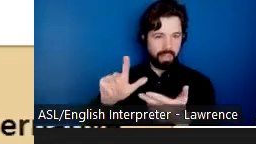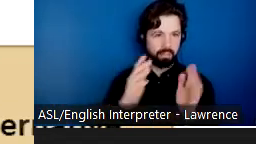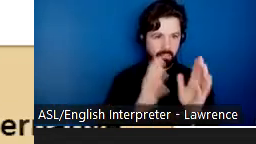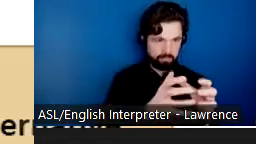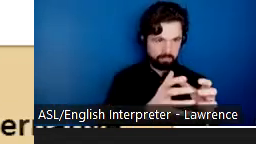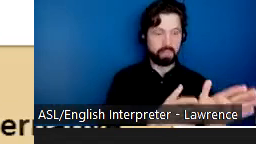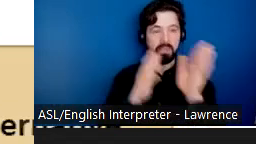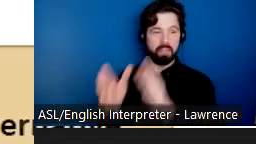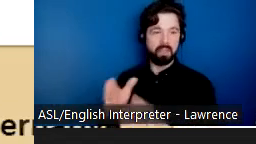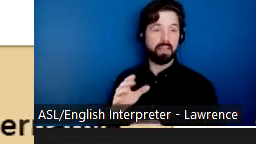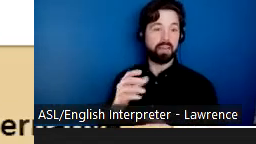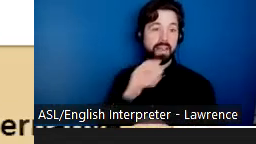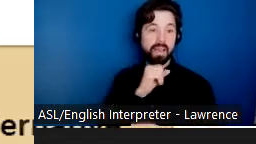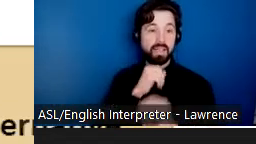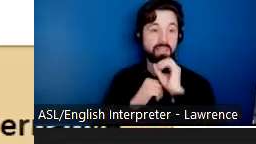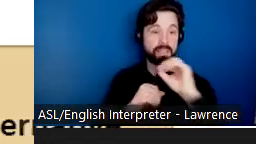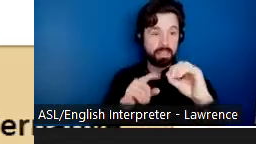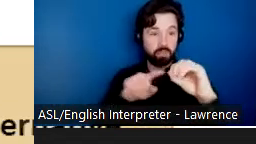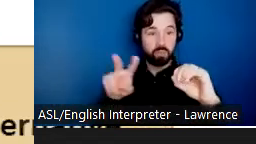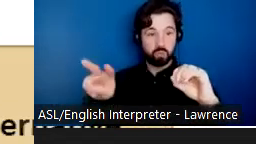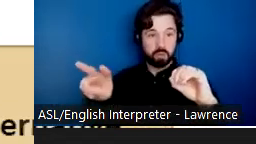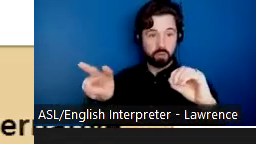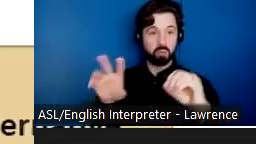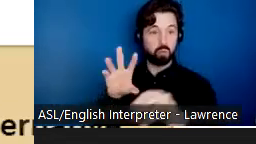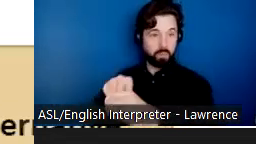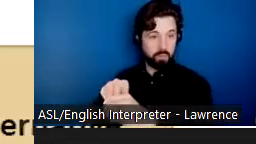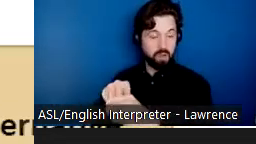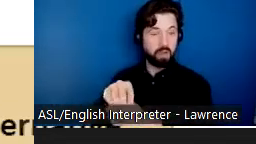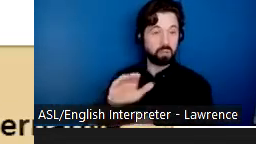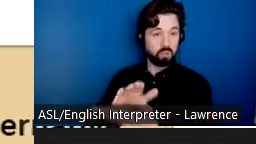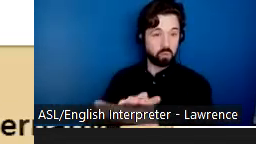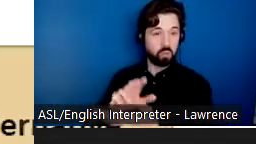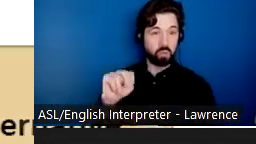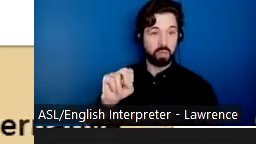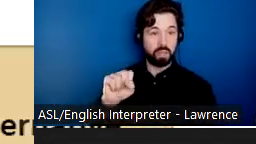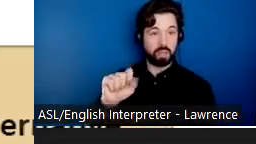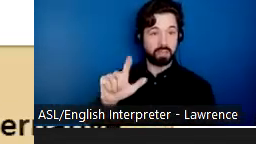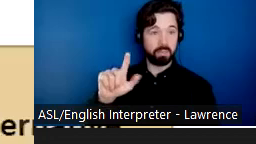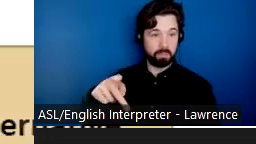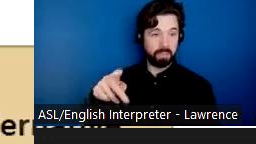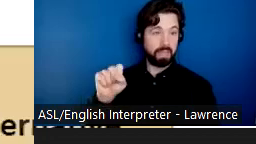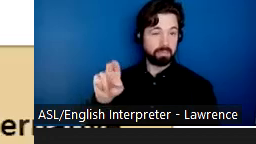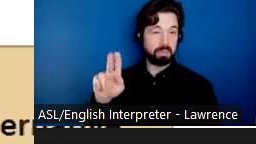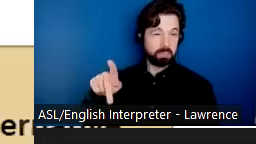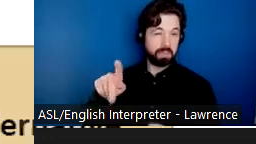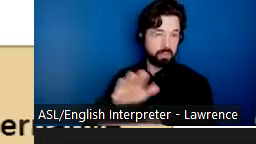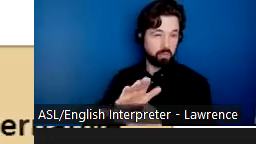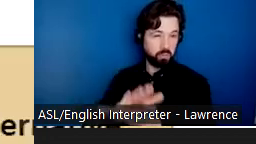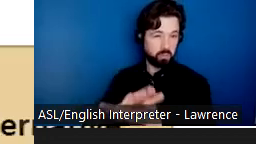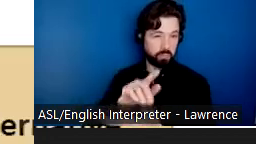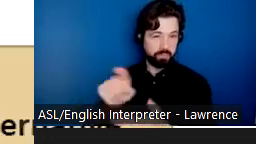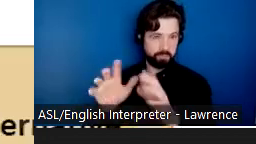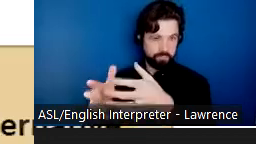to 22 who attend an NSLP, SBP participating school. The second bucket of